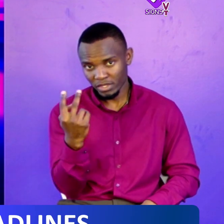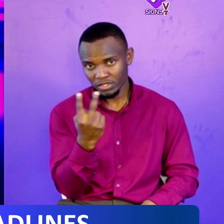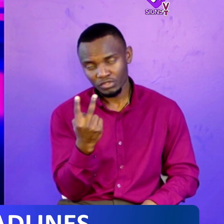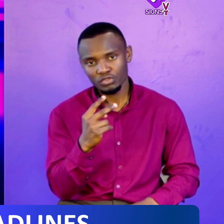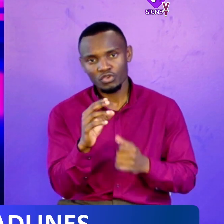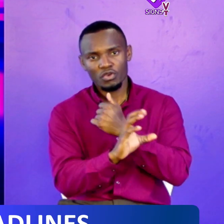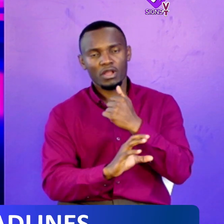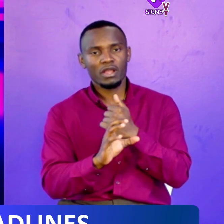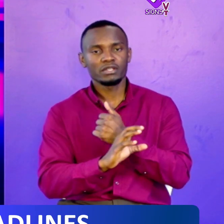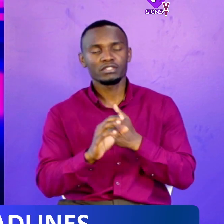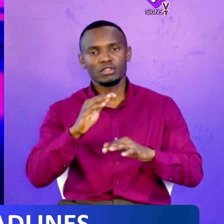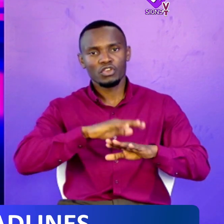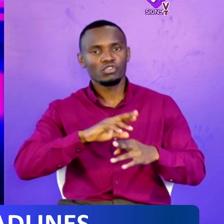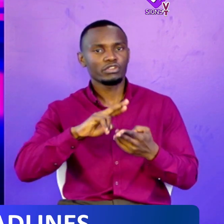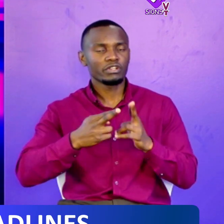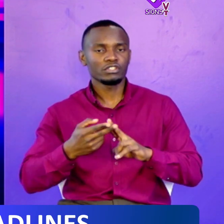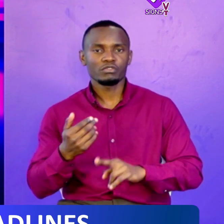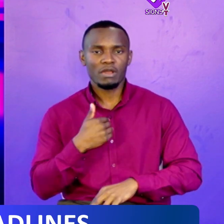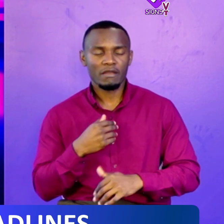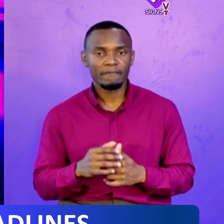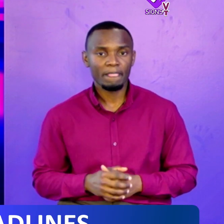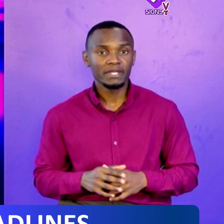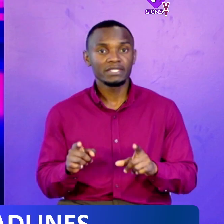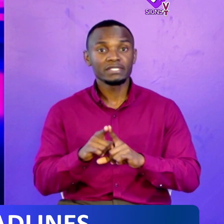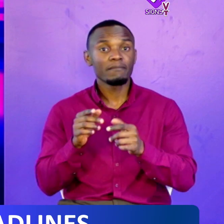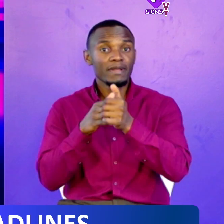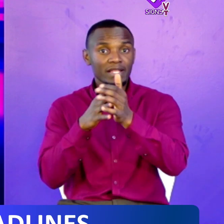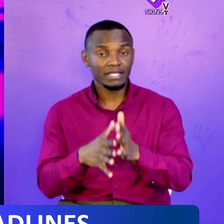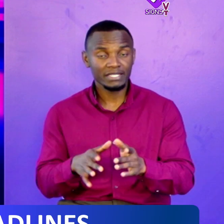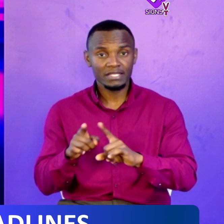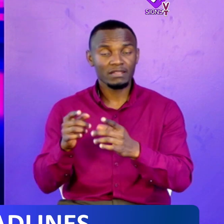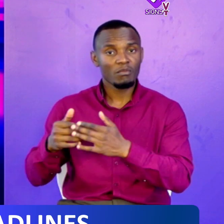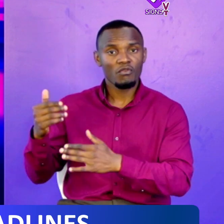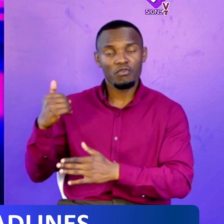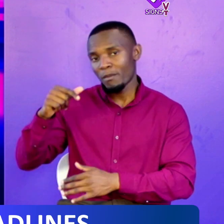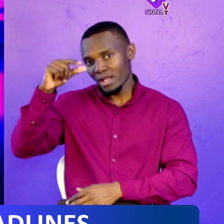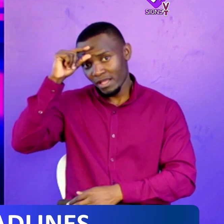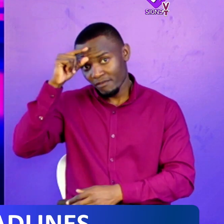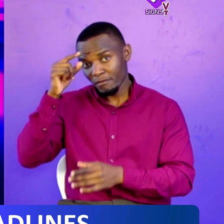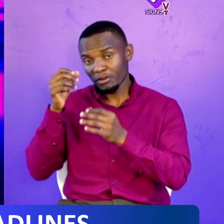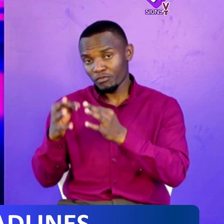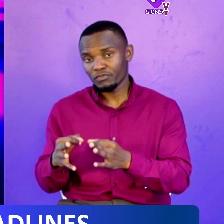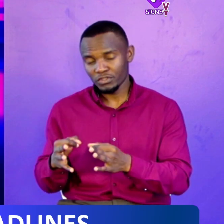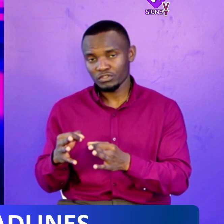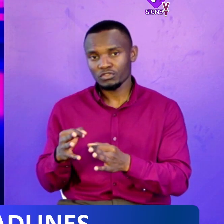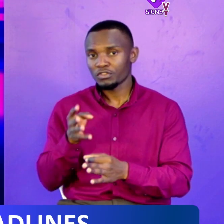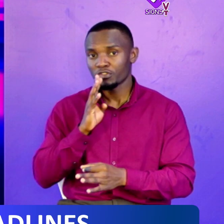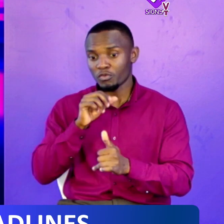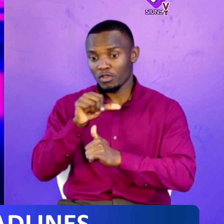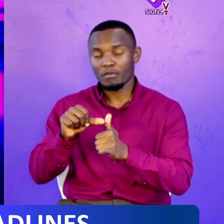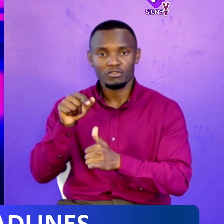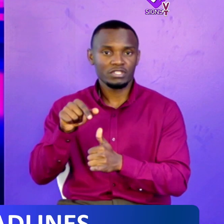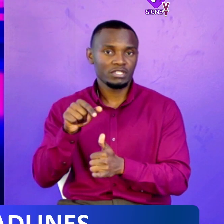his remarks come amid concerns raised by leaders and former state officials over the matter, calling on President Ruto to